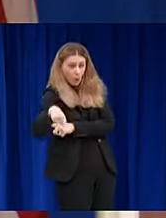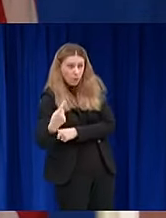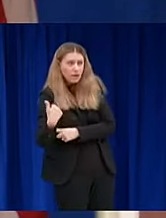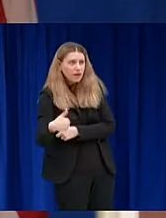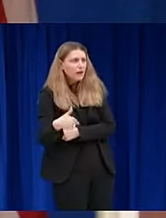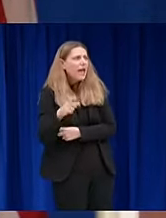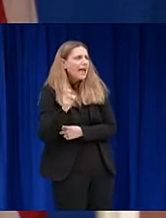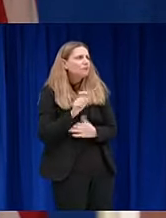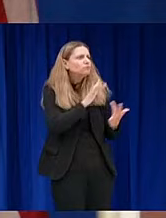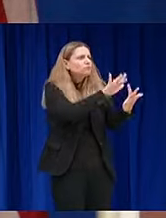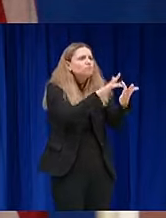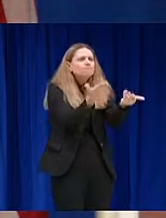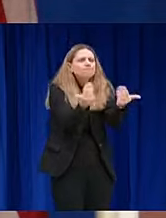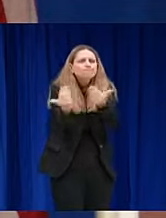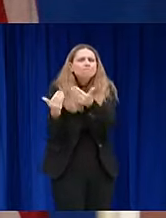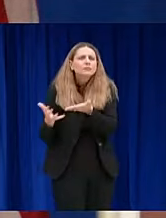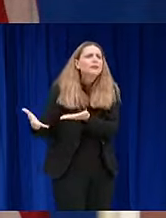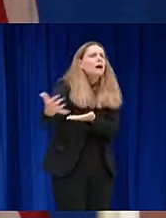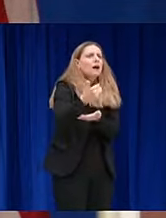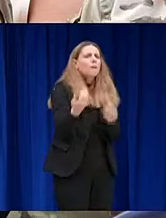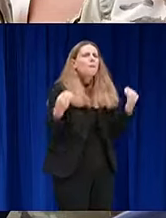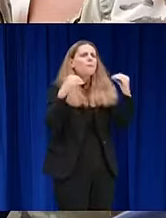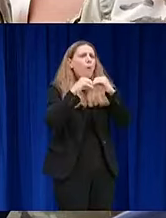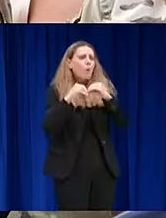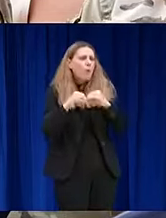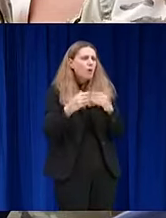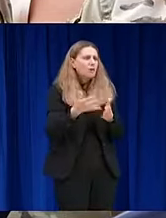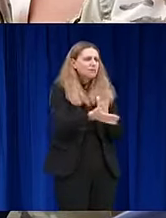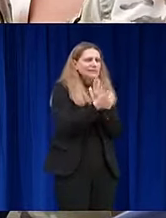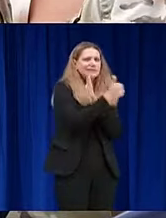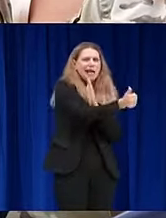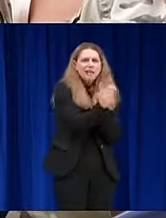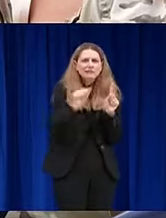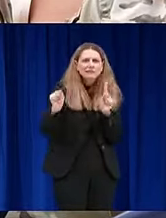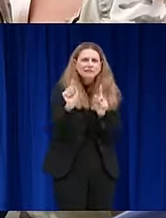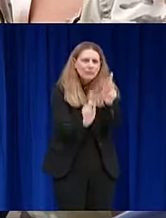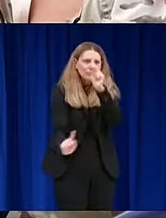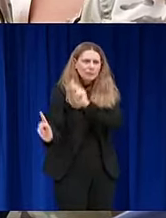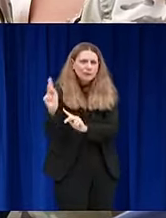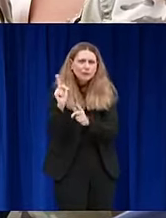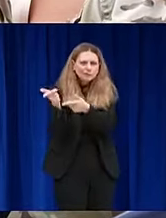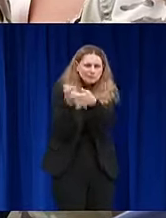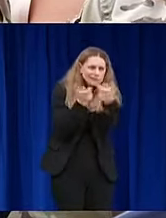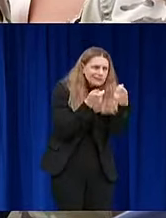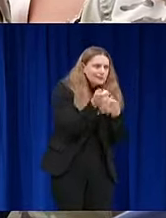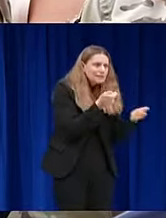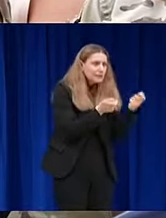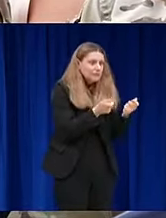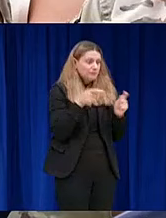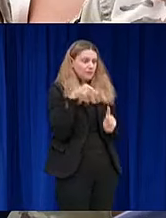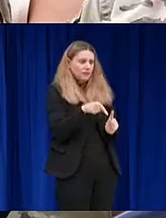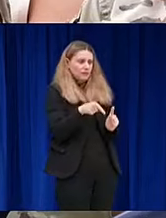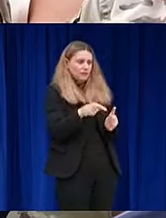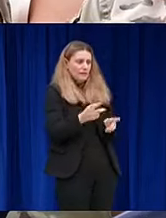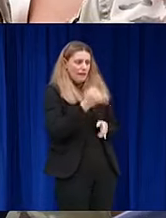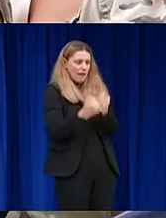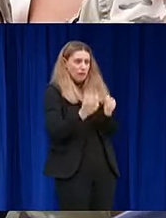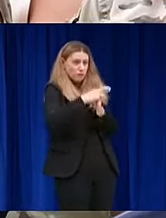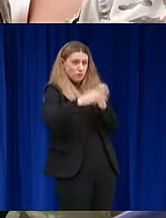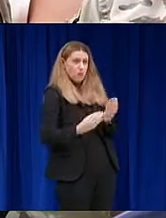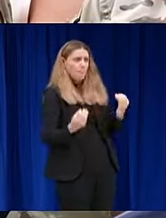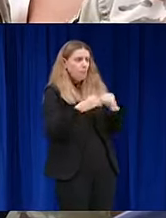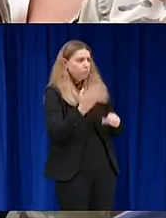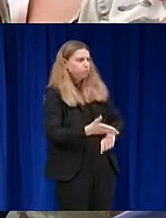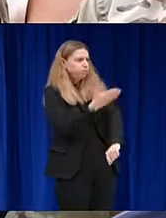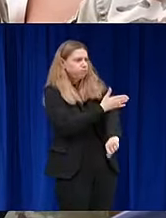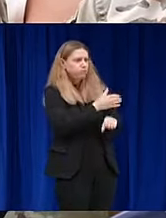country offers. That's true both because it yields the most capable military and because our republic rests